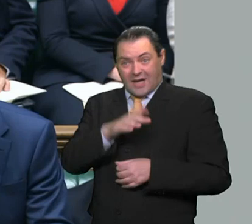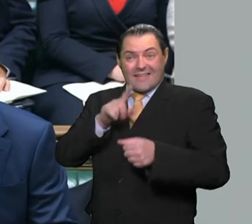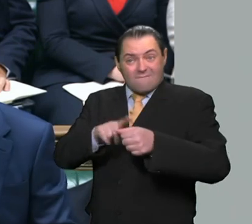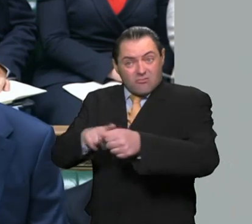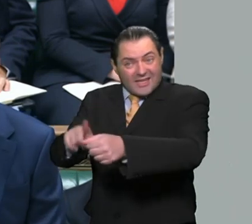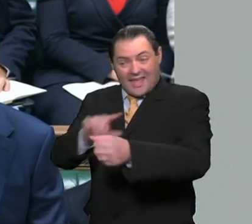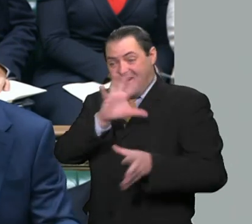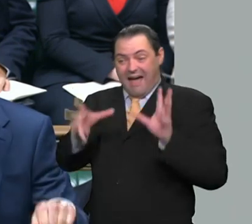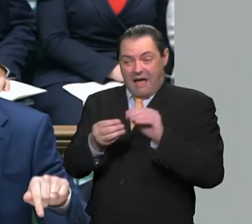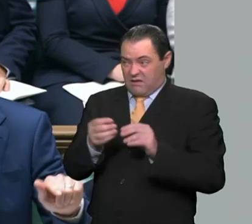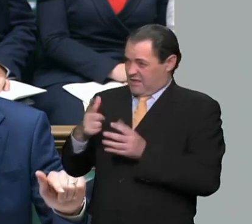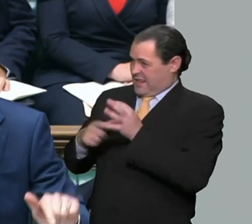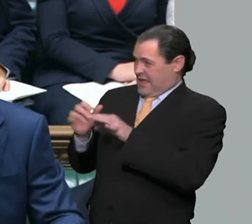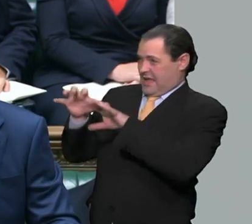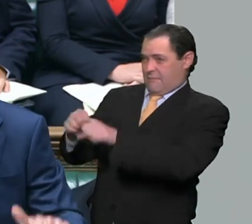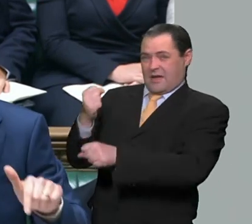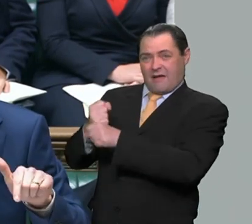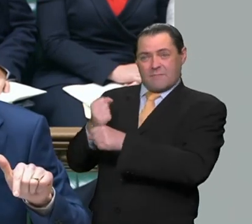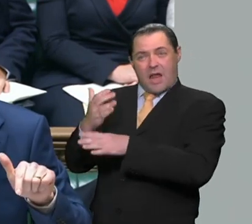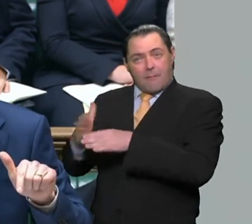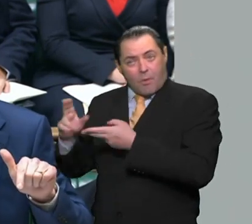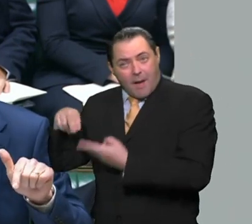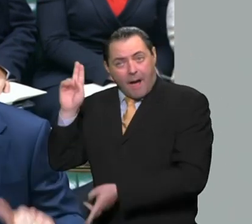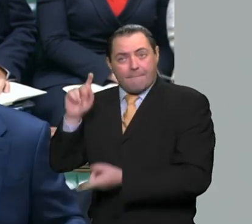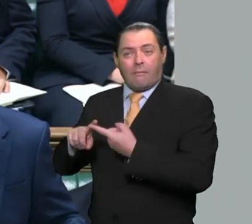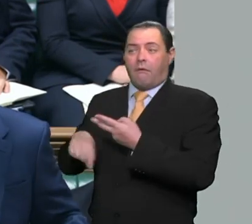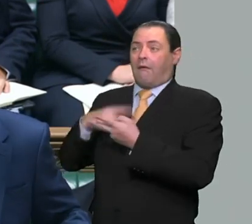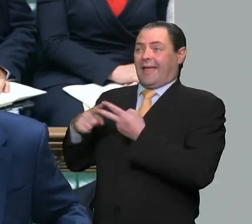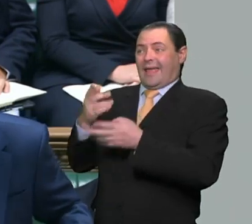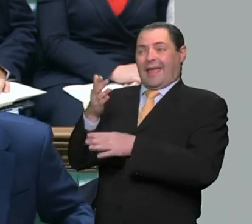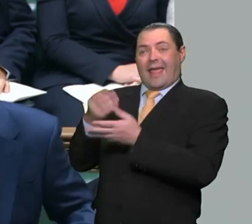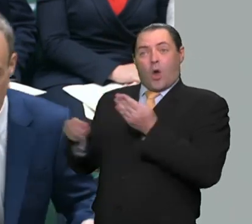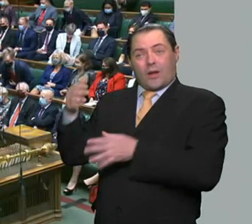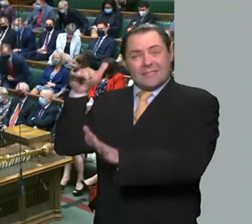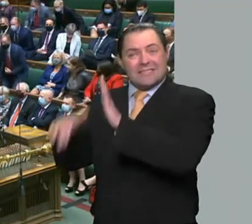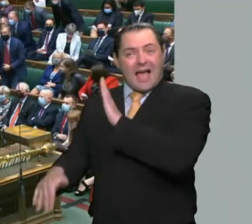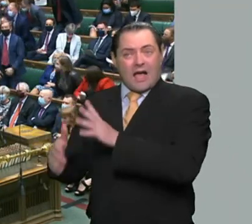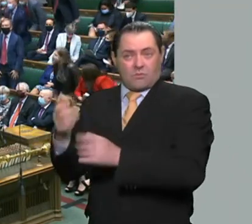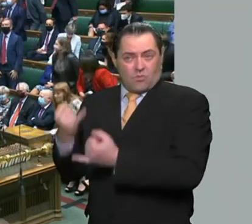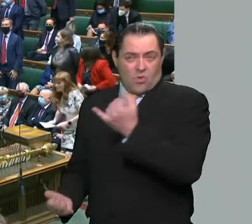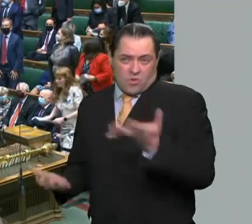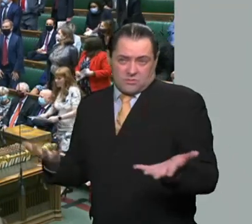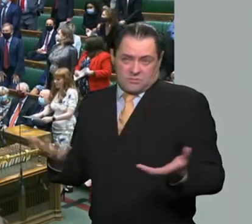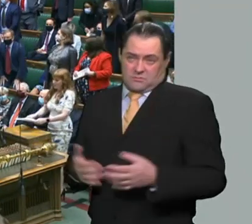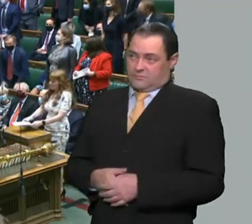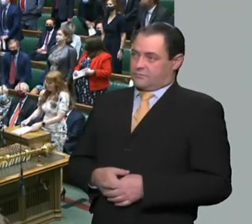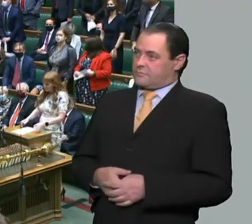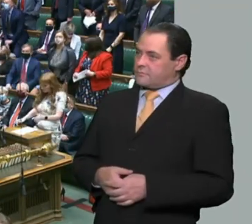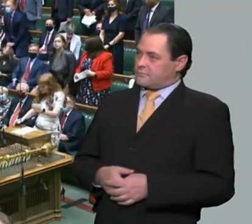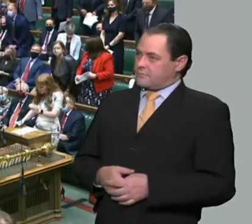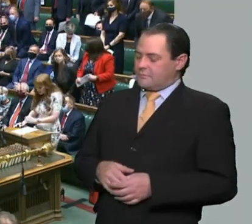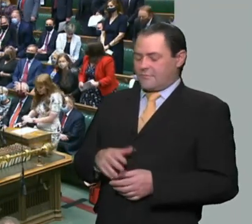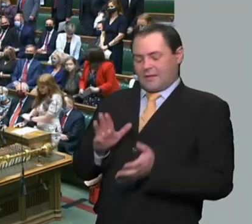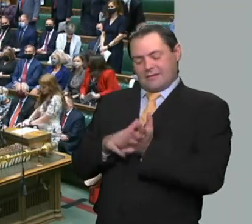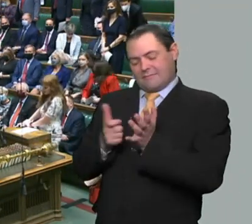When Labour takes office, unemployment goes up and the economy goes down. Angela Rayner.